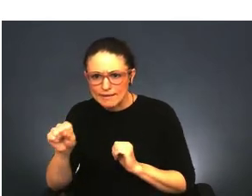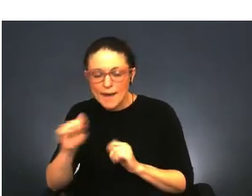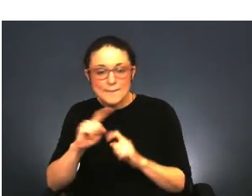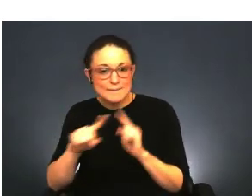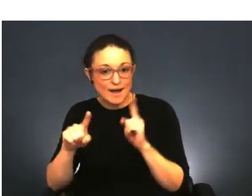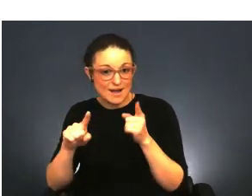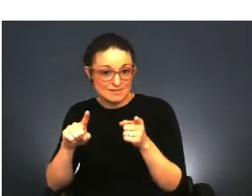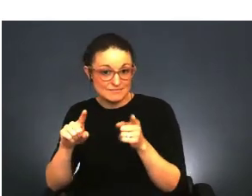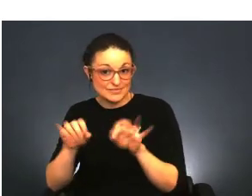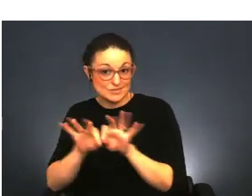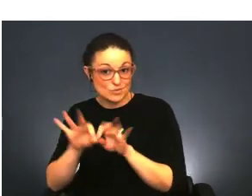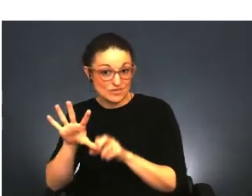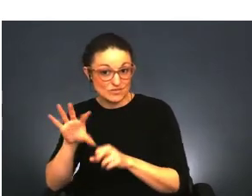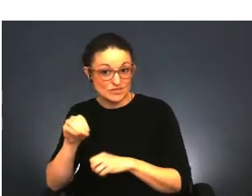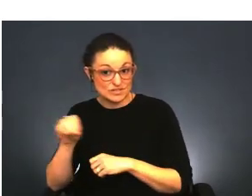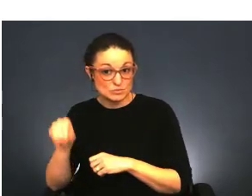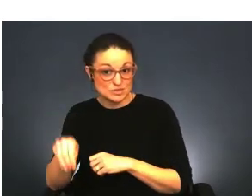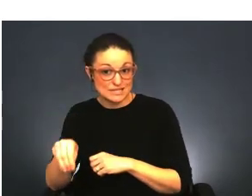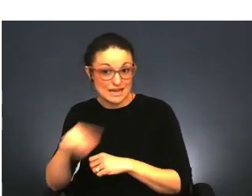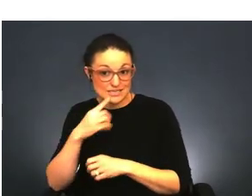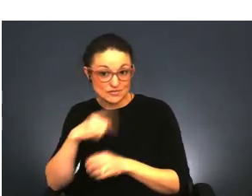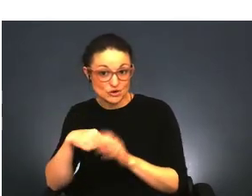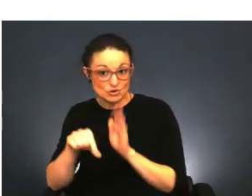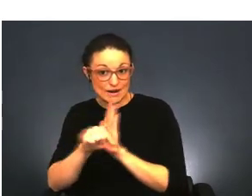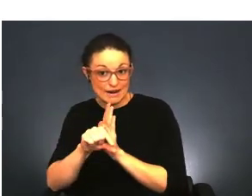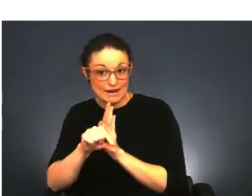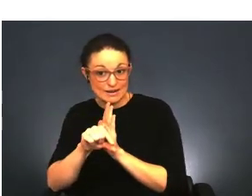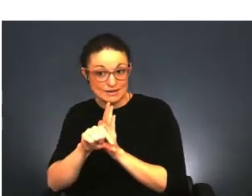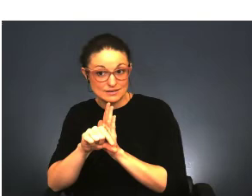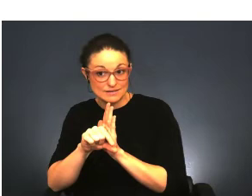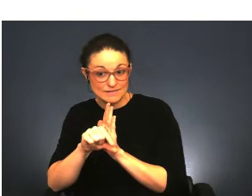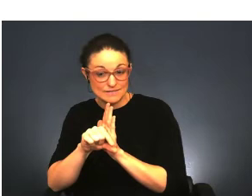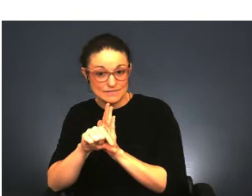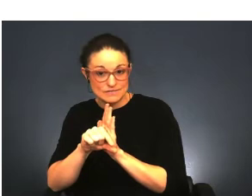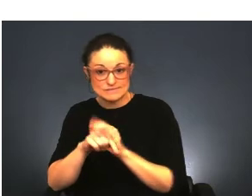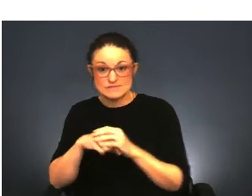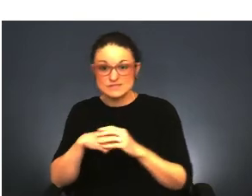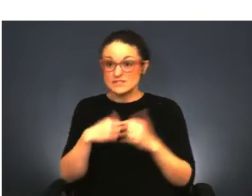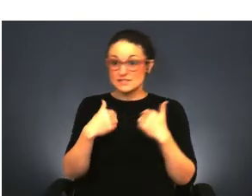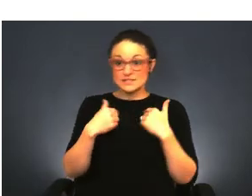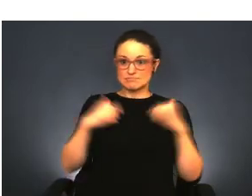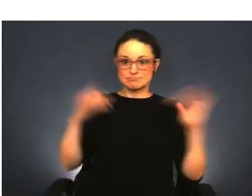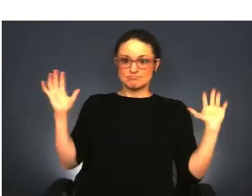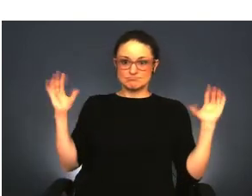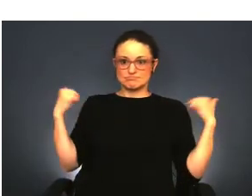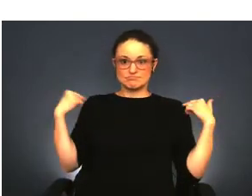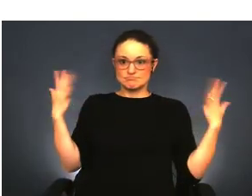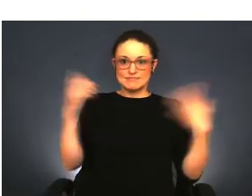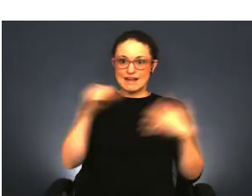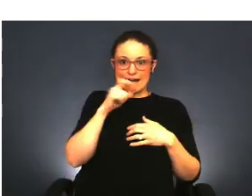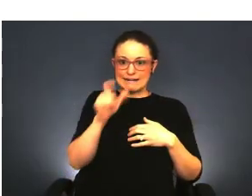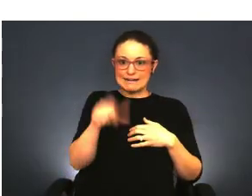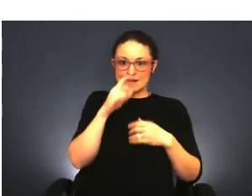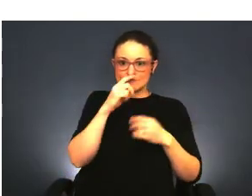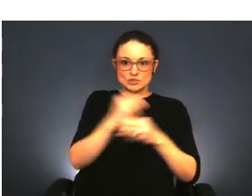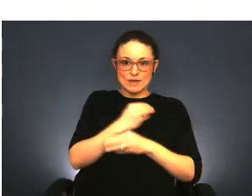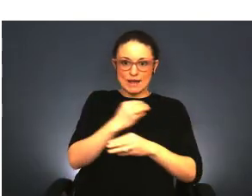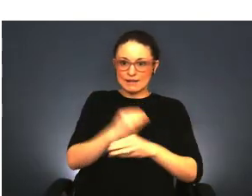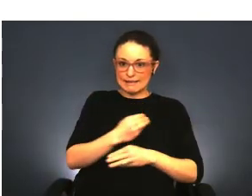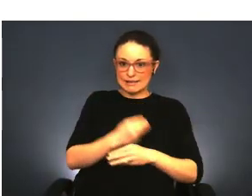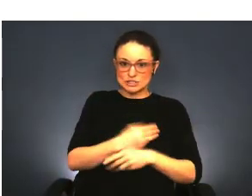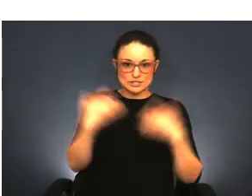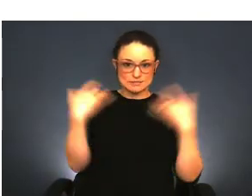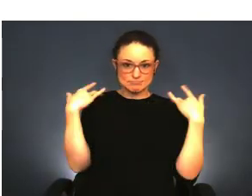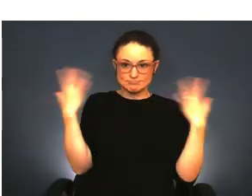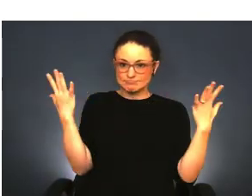worth 50% of the grade, and as you can see, I didn't do any of that calculation. All right, so you will need to